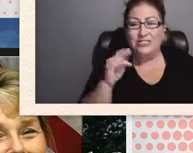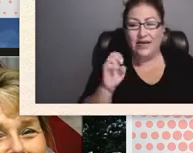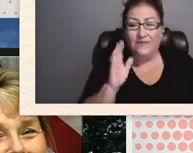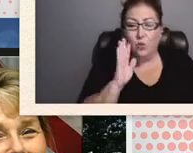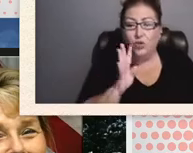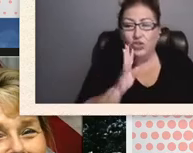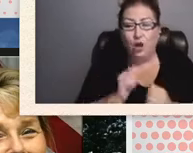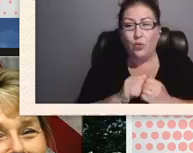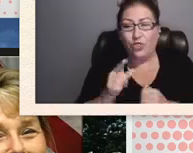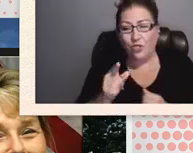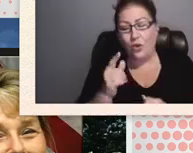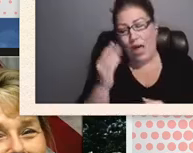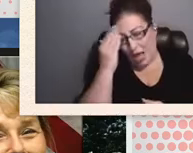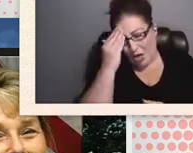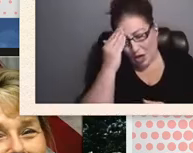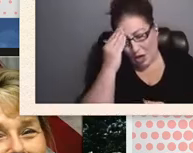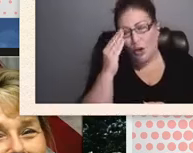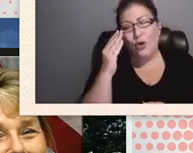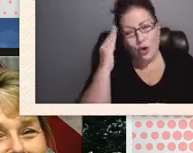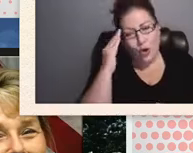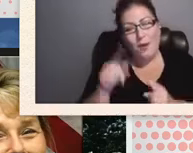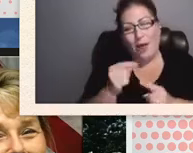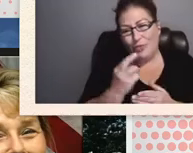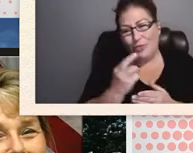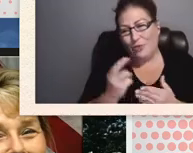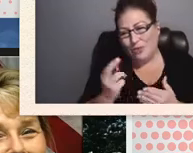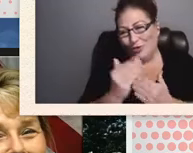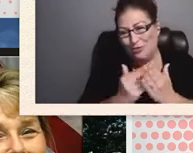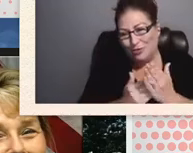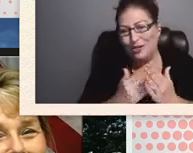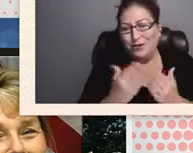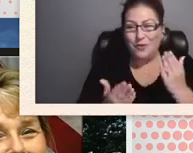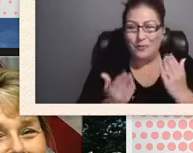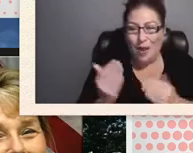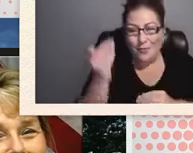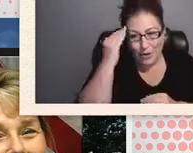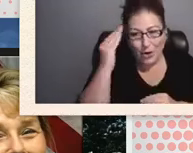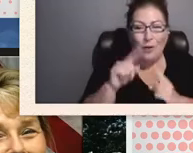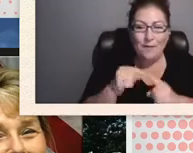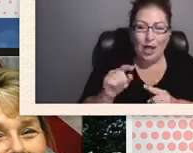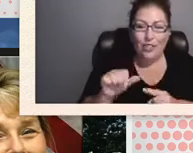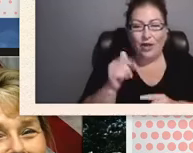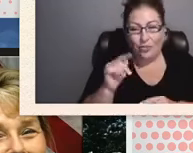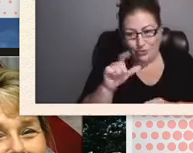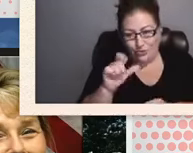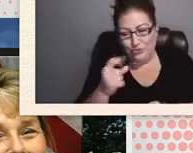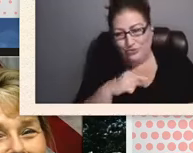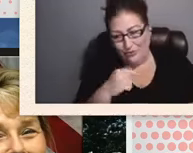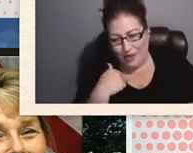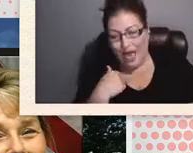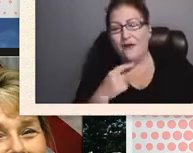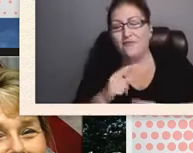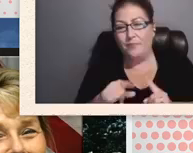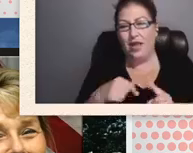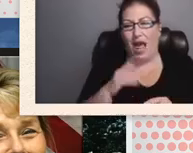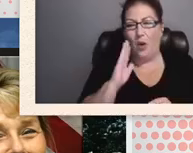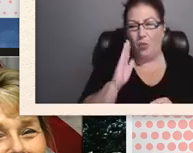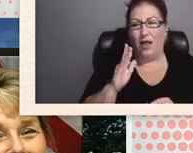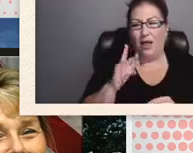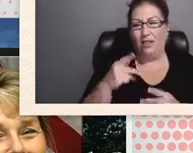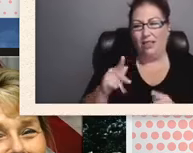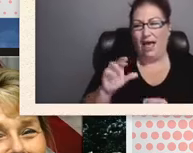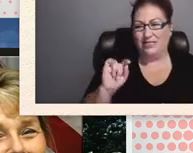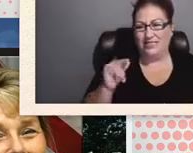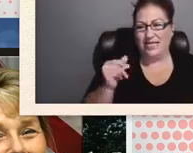know you know about the resource directory, and you probably know about the other tools that we have, but I'm going to let Stephanie,